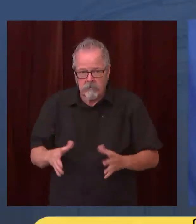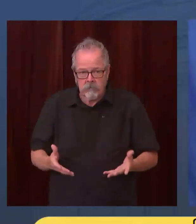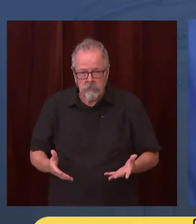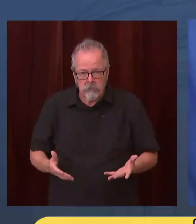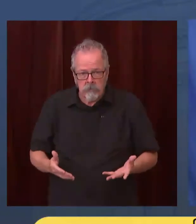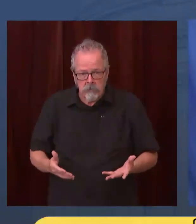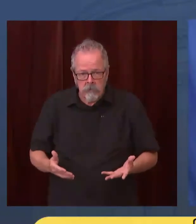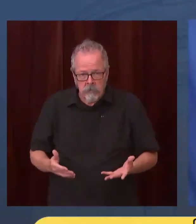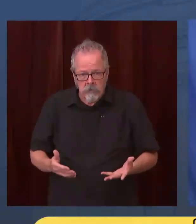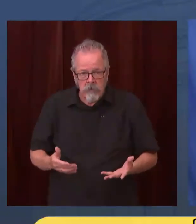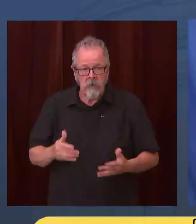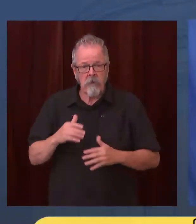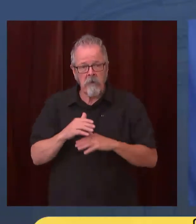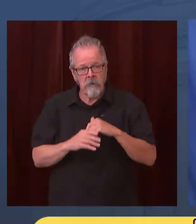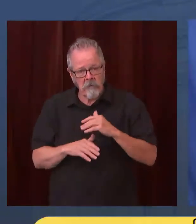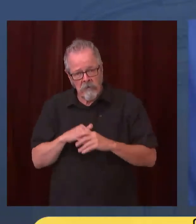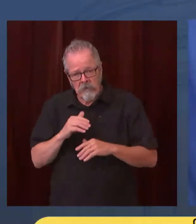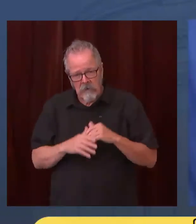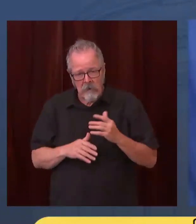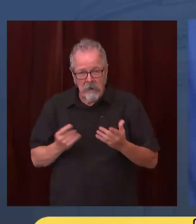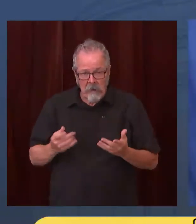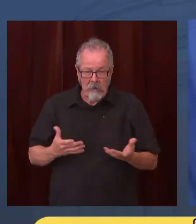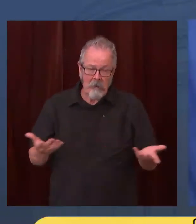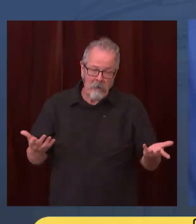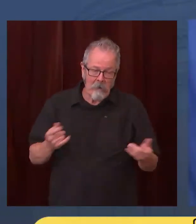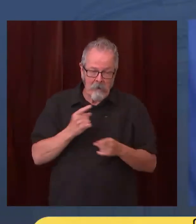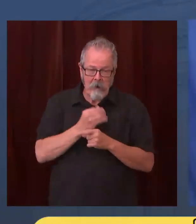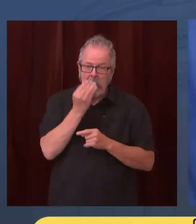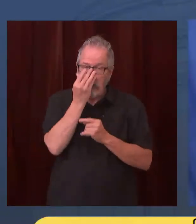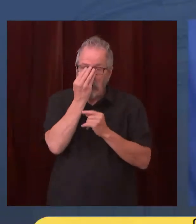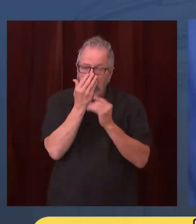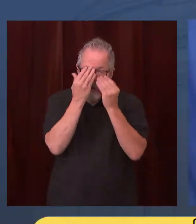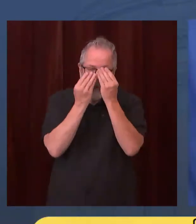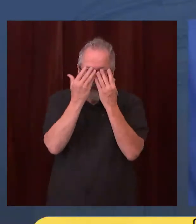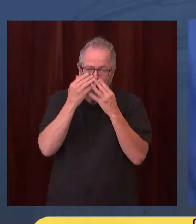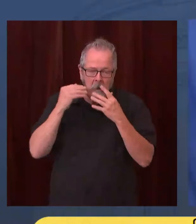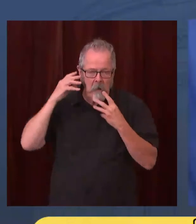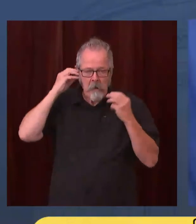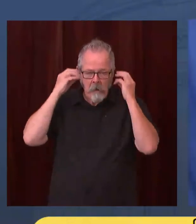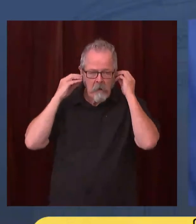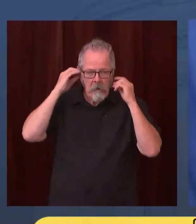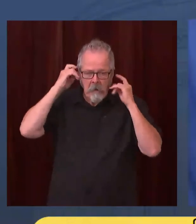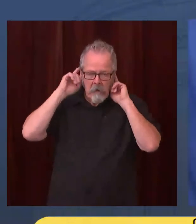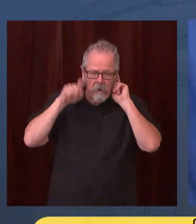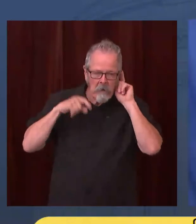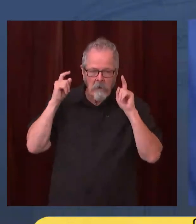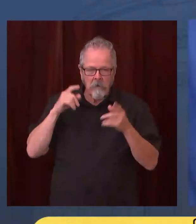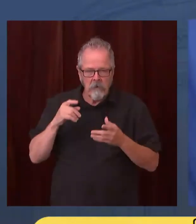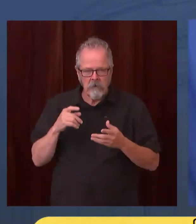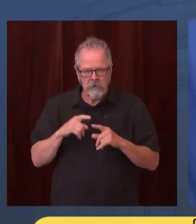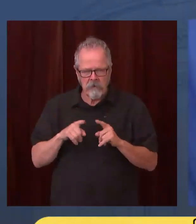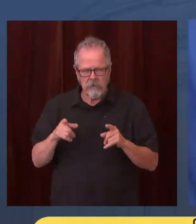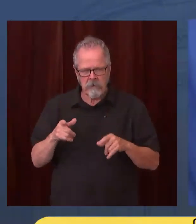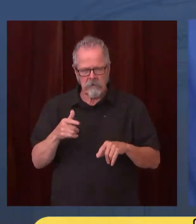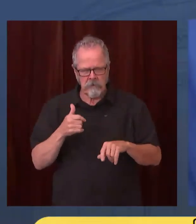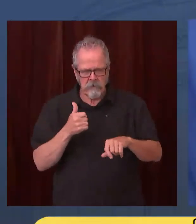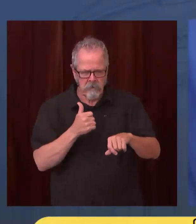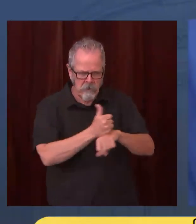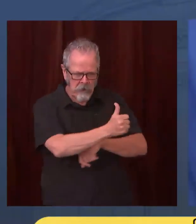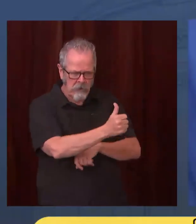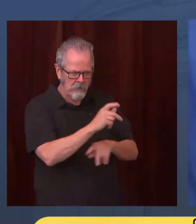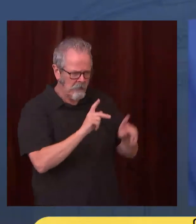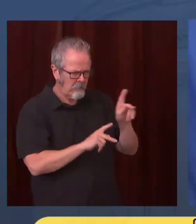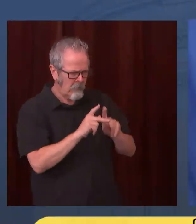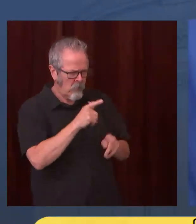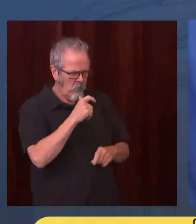somewhat aggravated that the unvaccinated are putting them into that position. I share that aggravation. But we know masks work. So anyway,